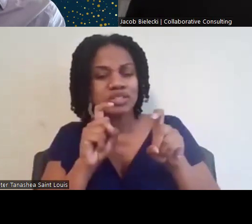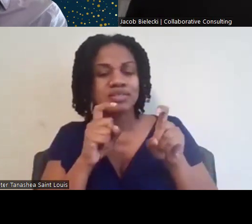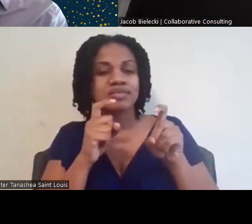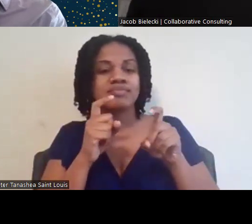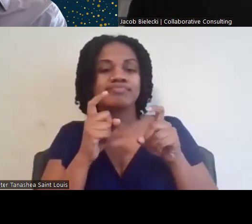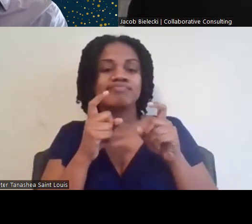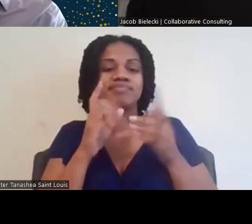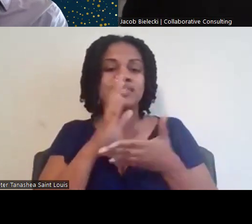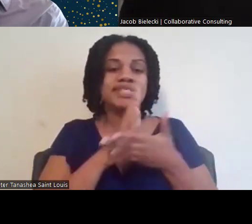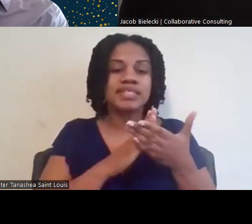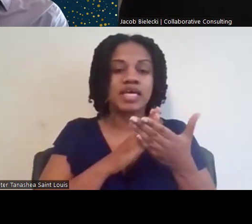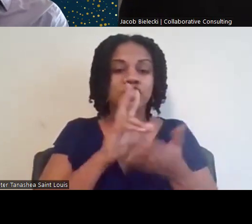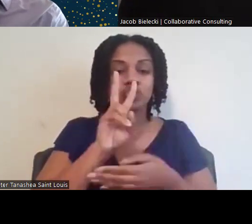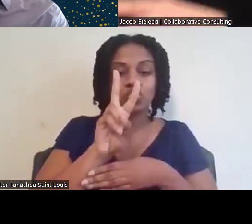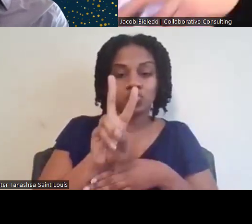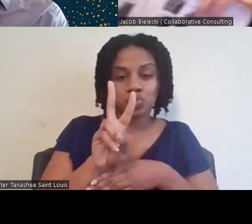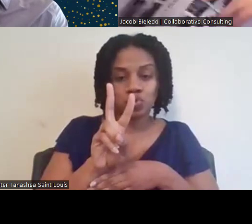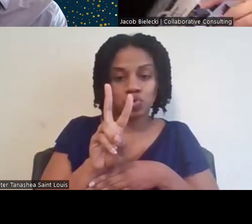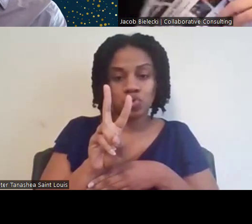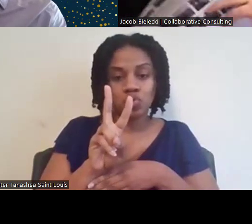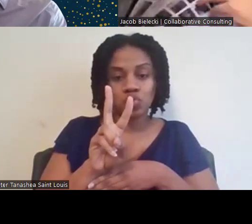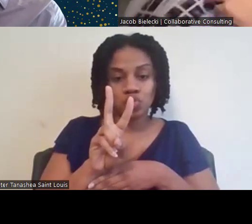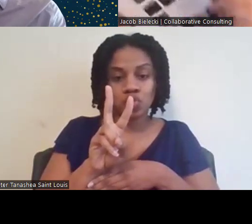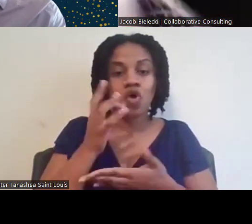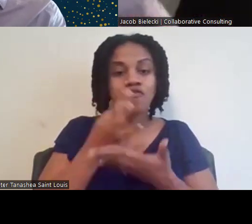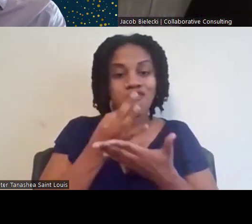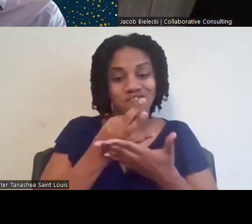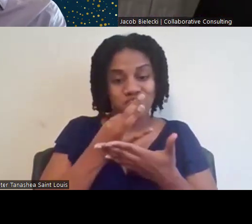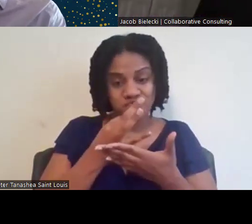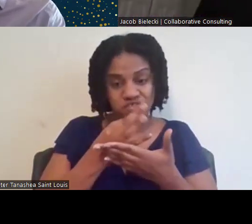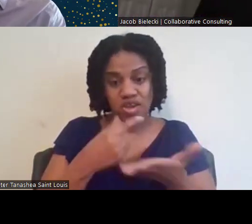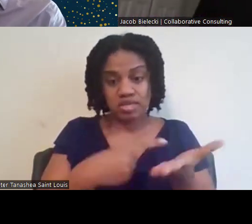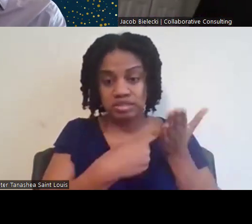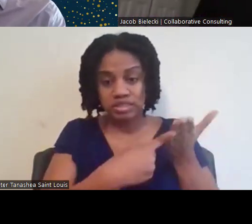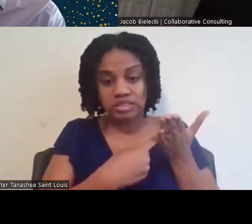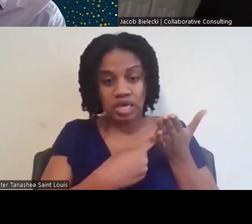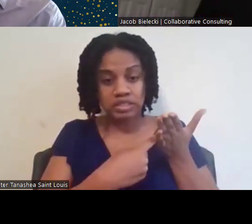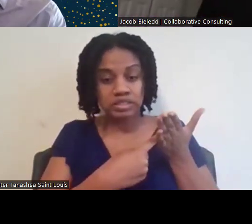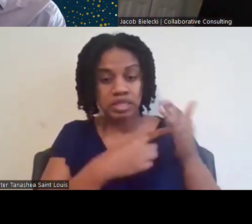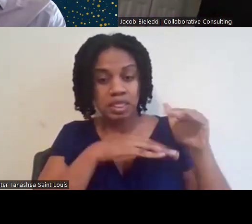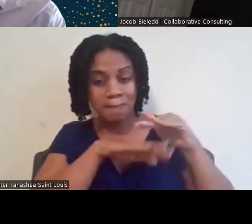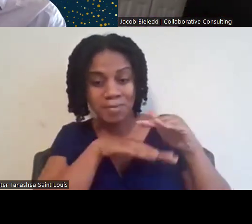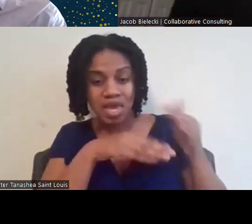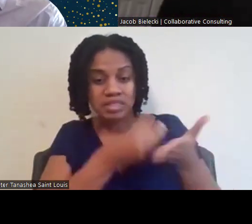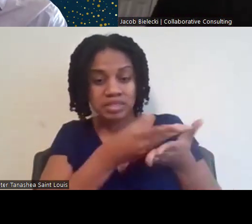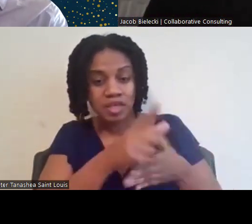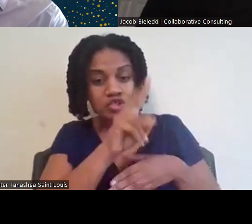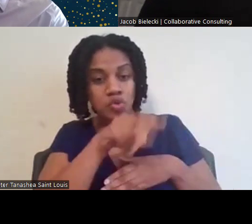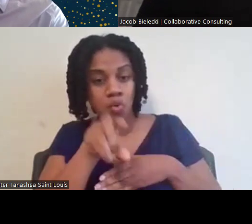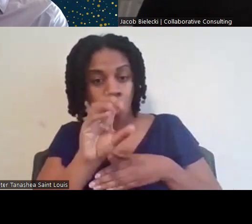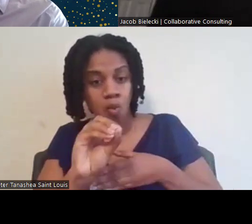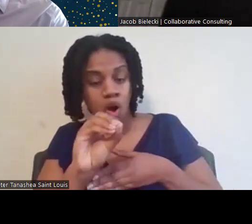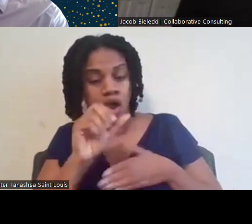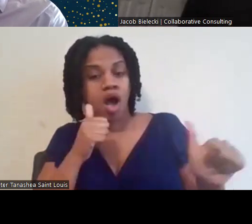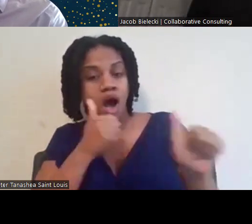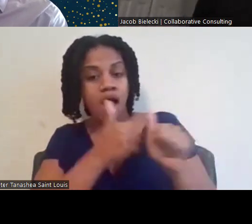the section 2 for funding, when it talks about the base funding to update for 2.1, where it says update the base